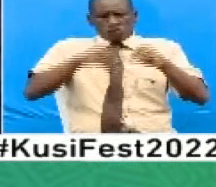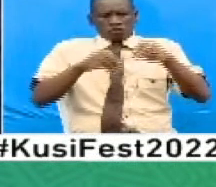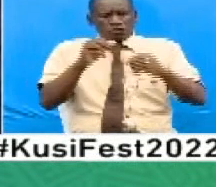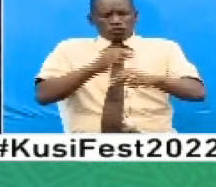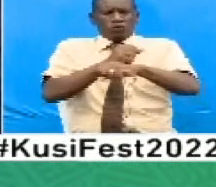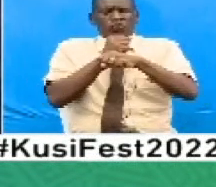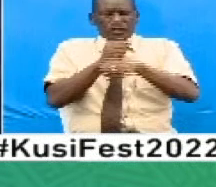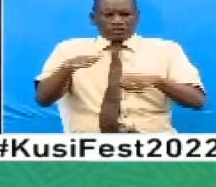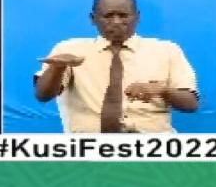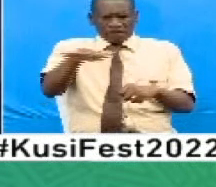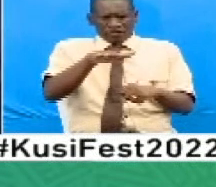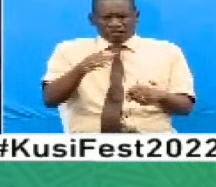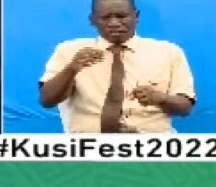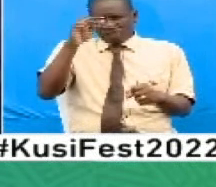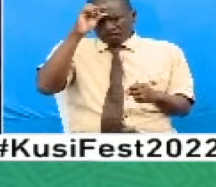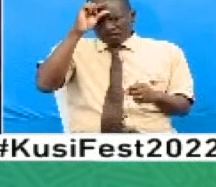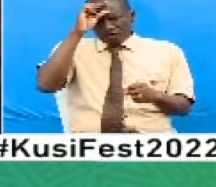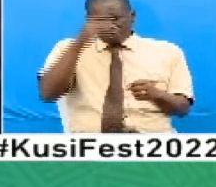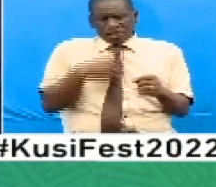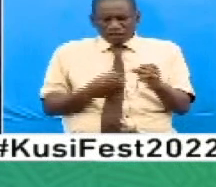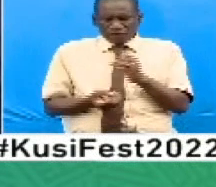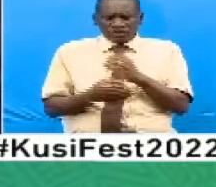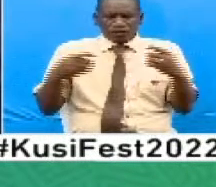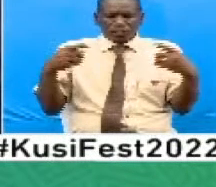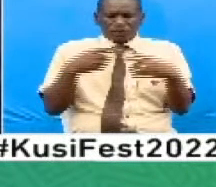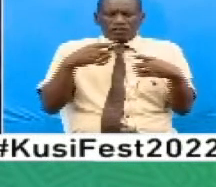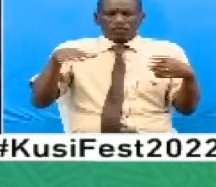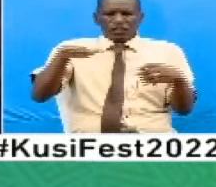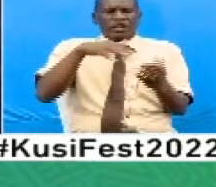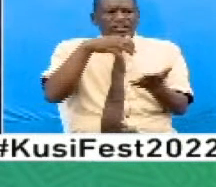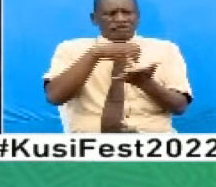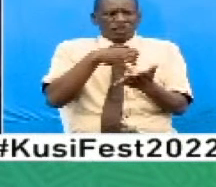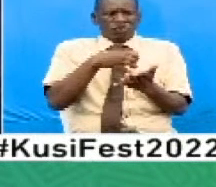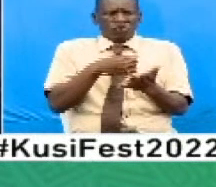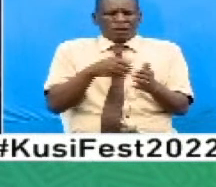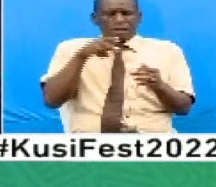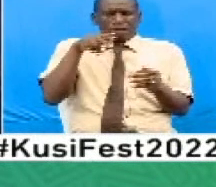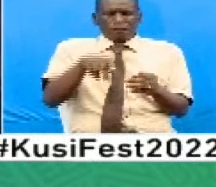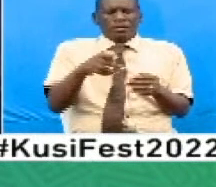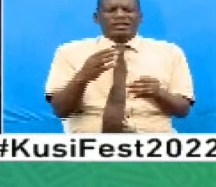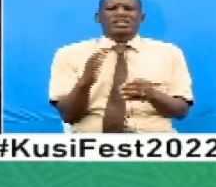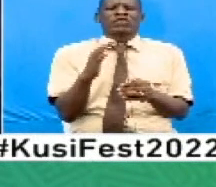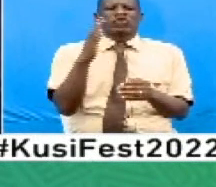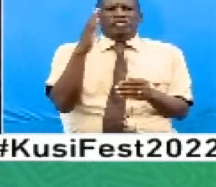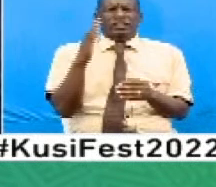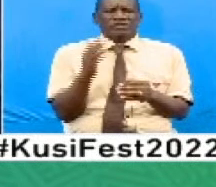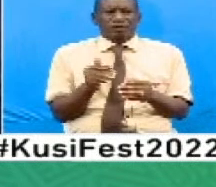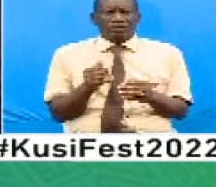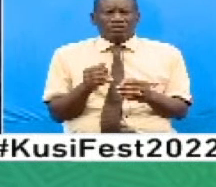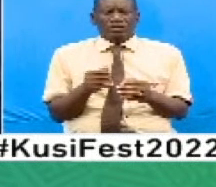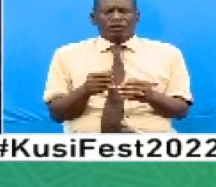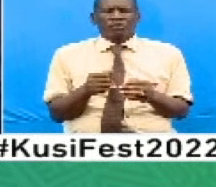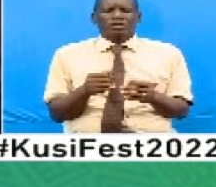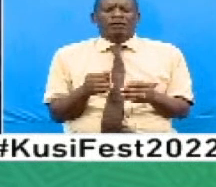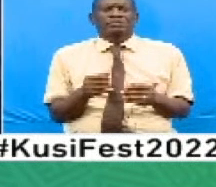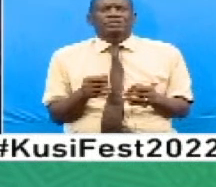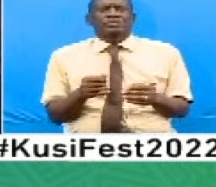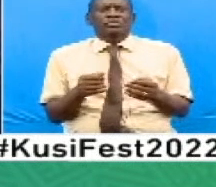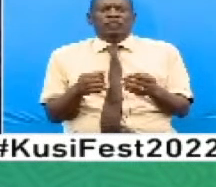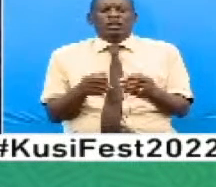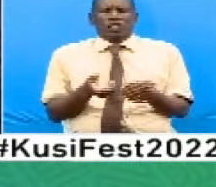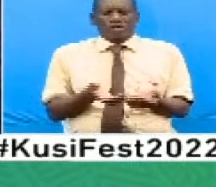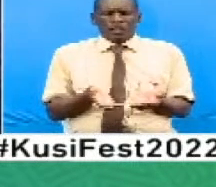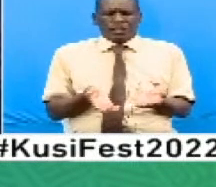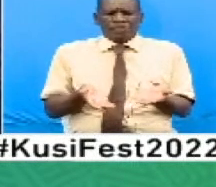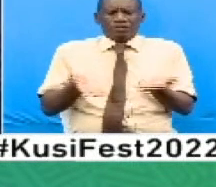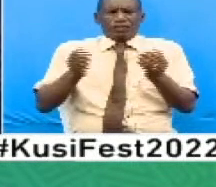protect the environment. The government has outlined a number of areas, including planting trees, reforestation, increasing